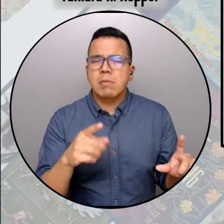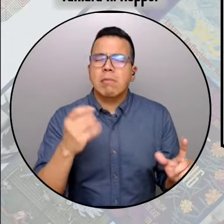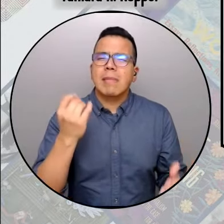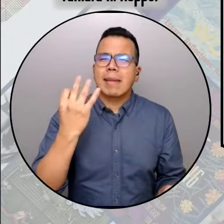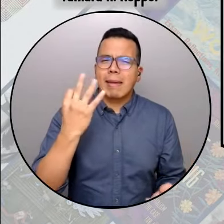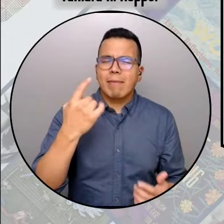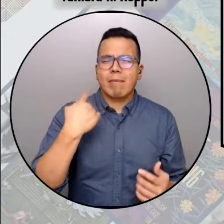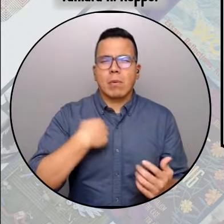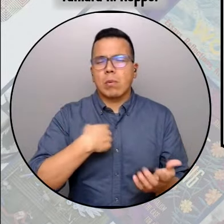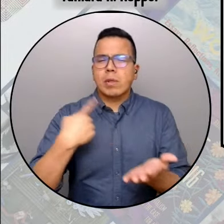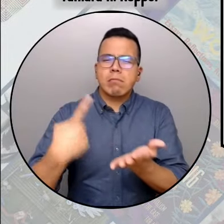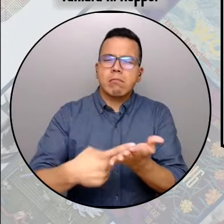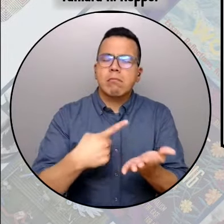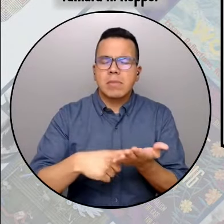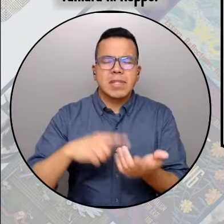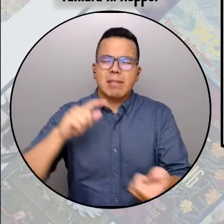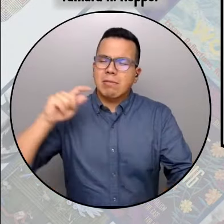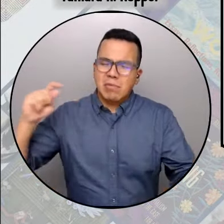program,